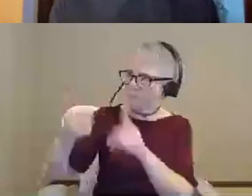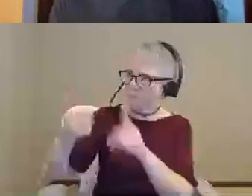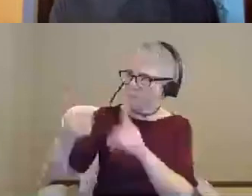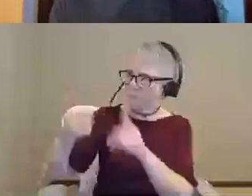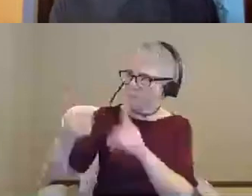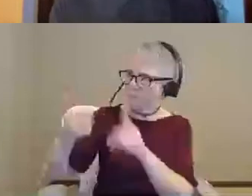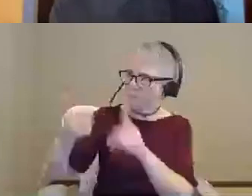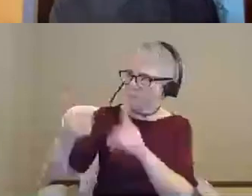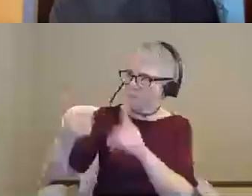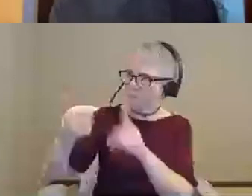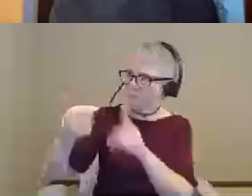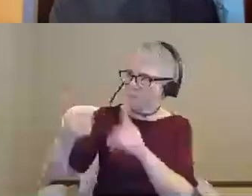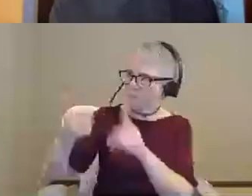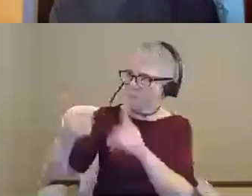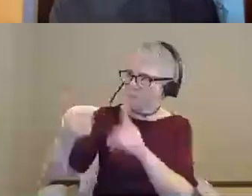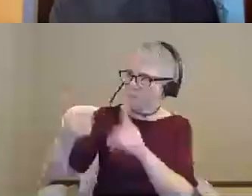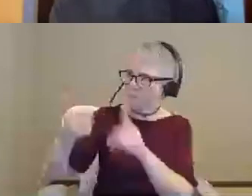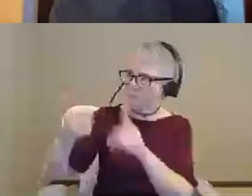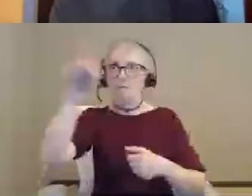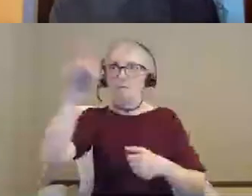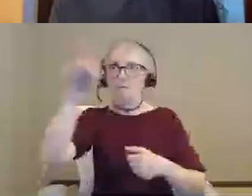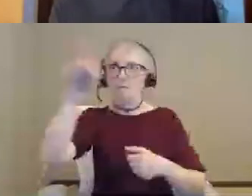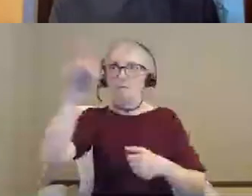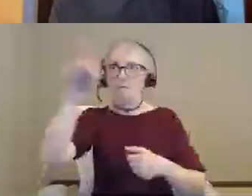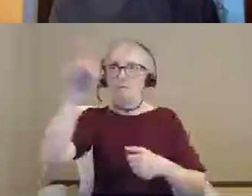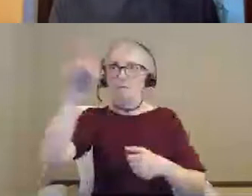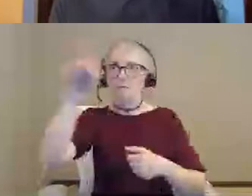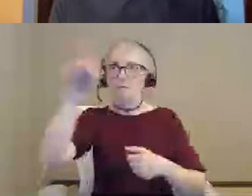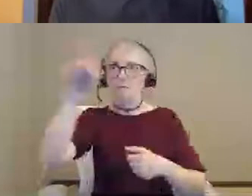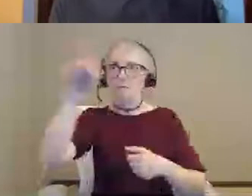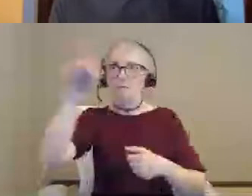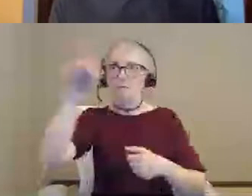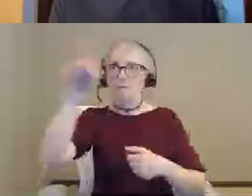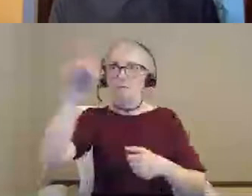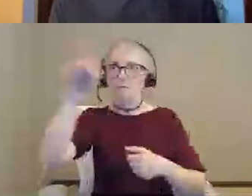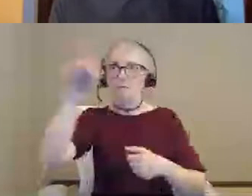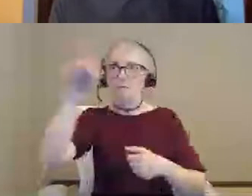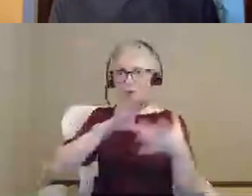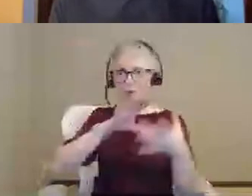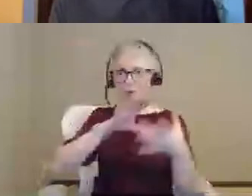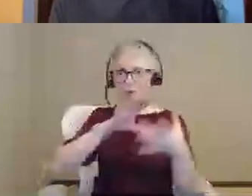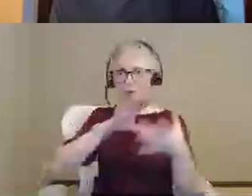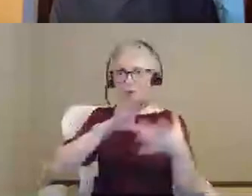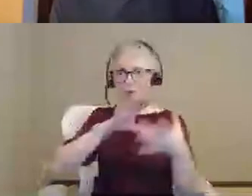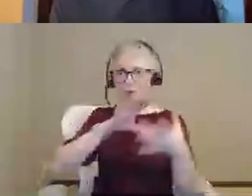consistent and they're all better, it makes all the other tools easier to get better too.